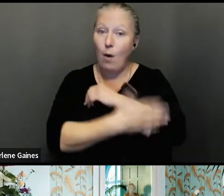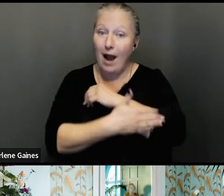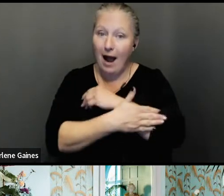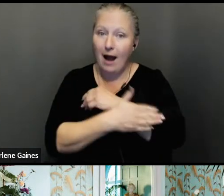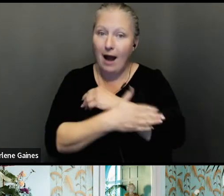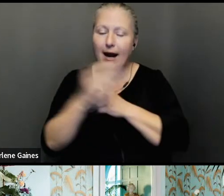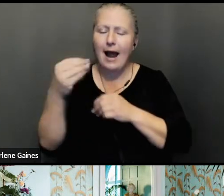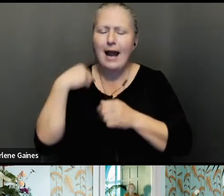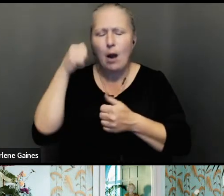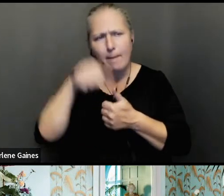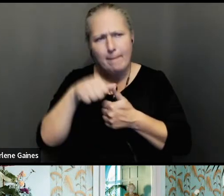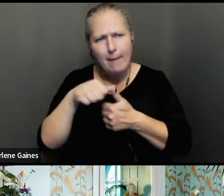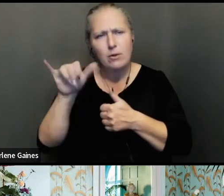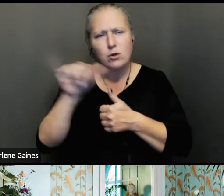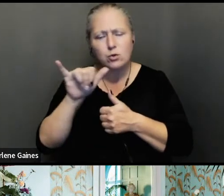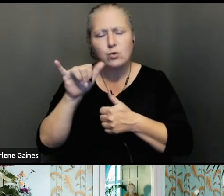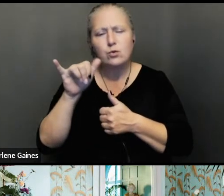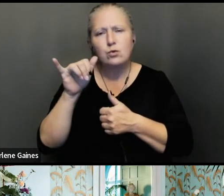two